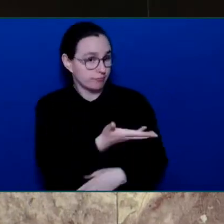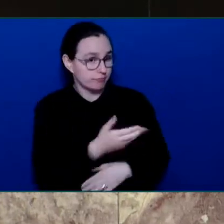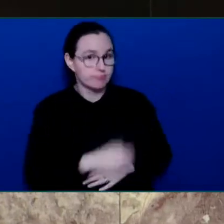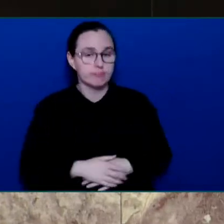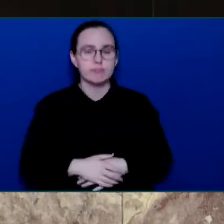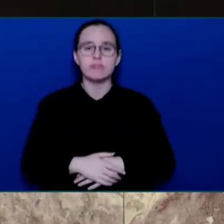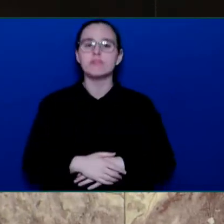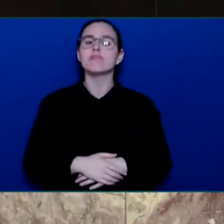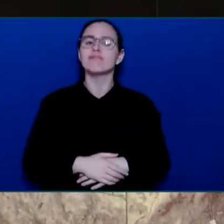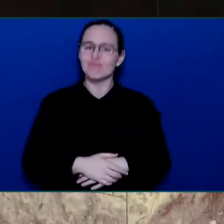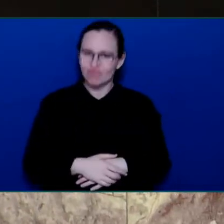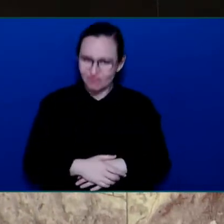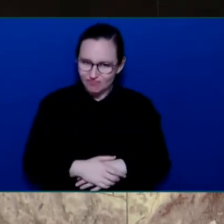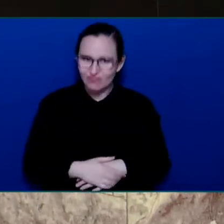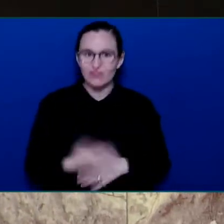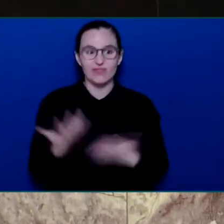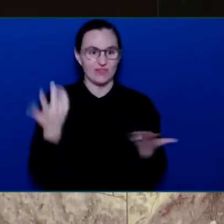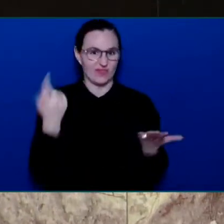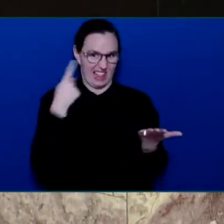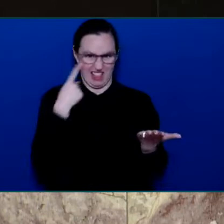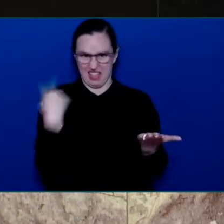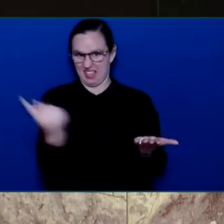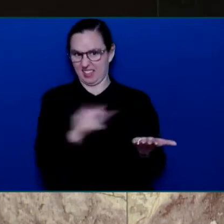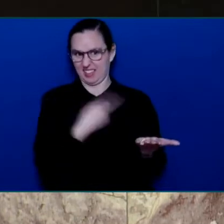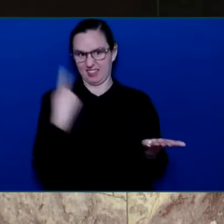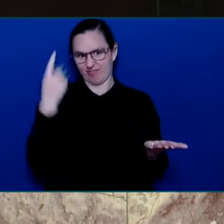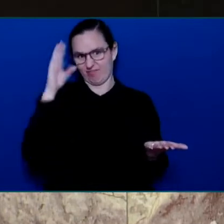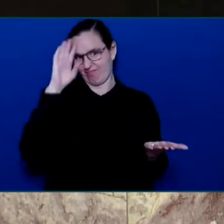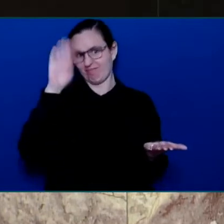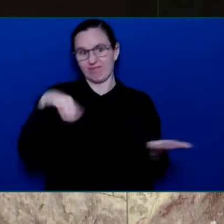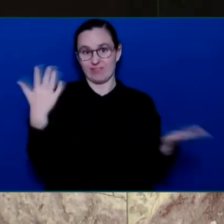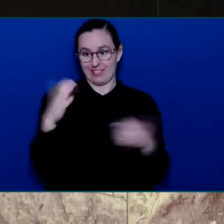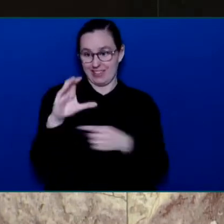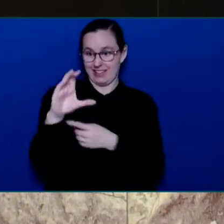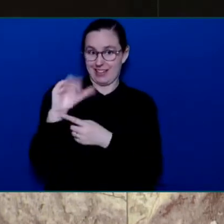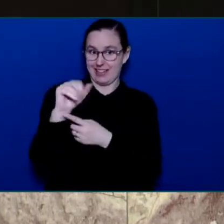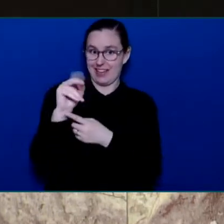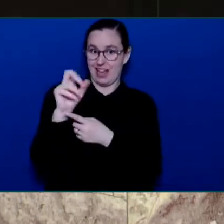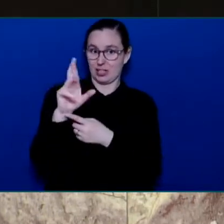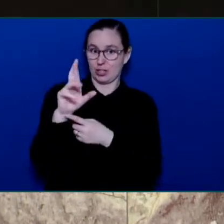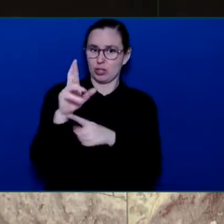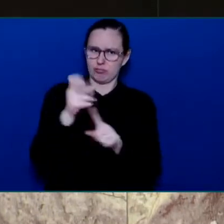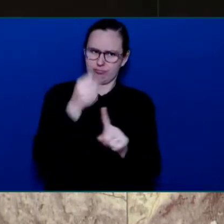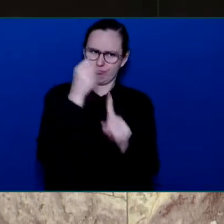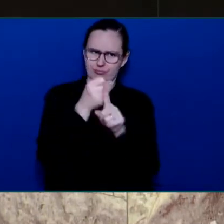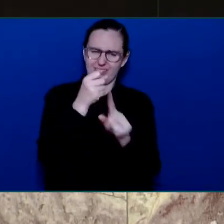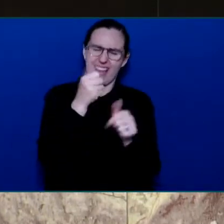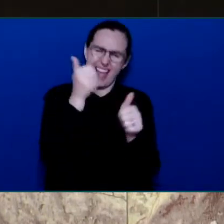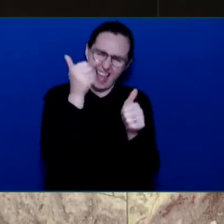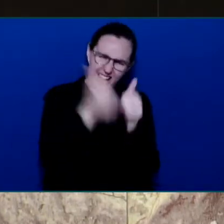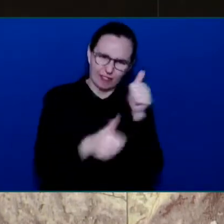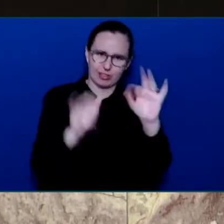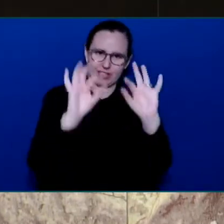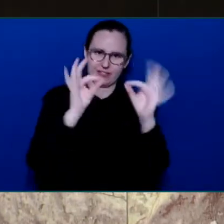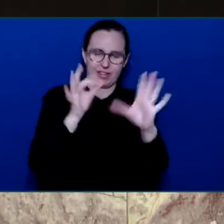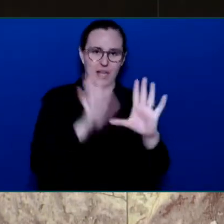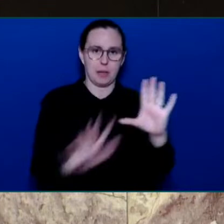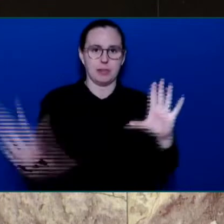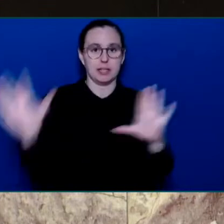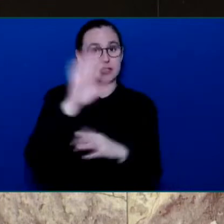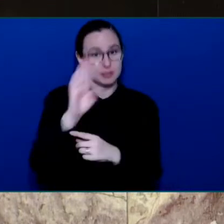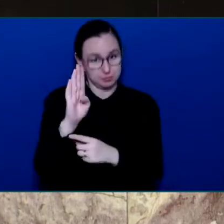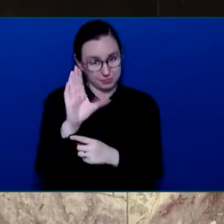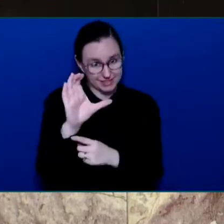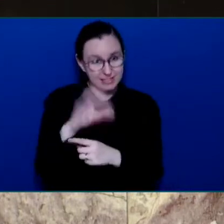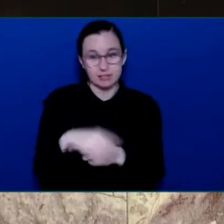every family in British Columbia. It impacts all of our lives as legislators as well. And I'm so thankful to everyone each year who participate in